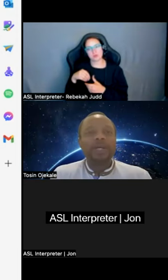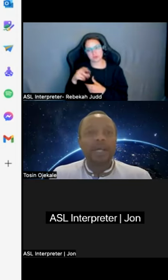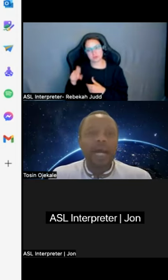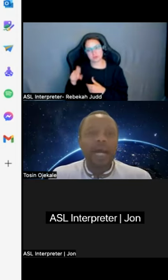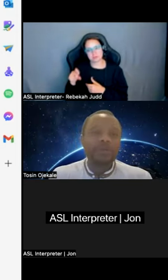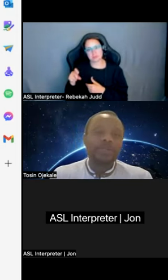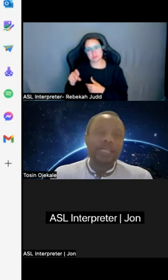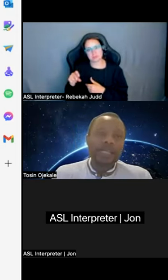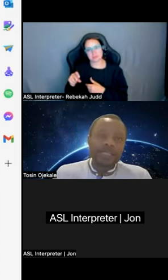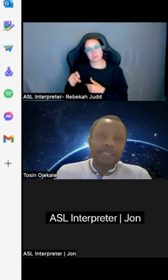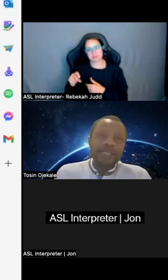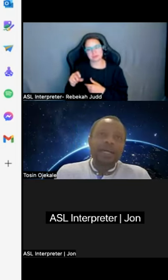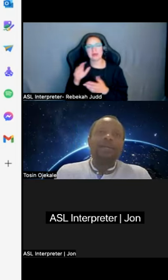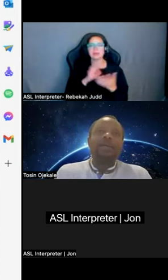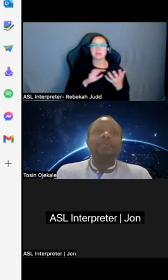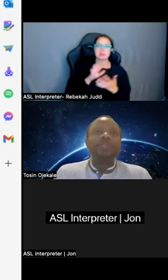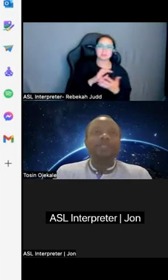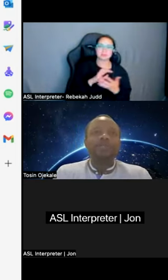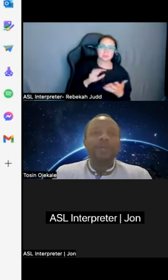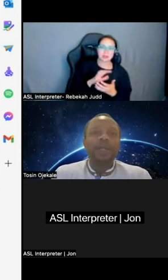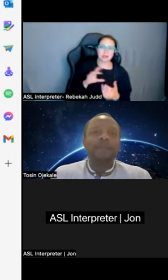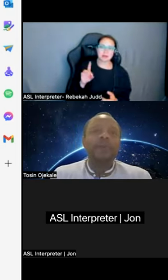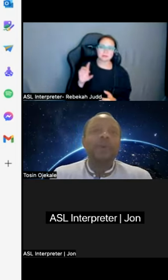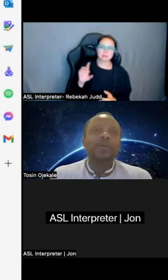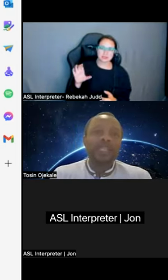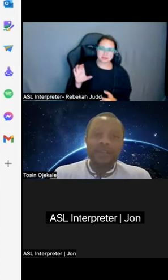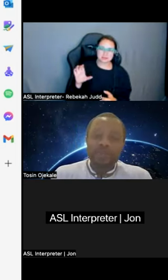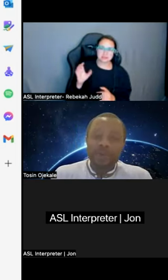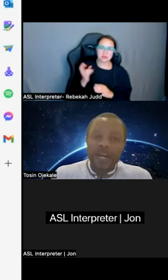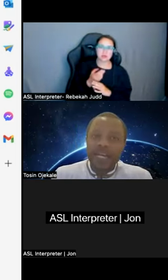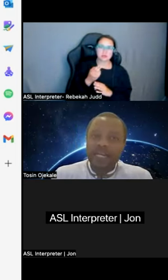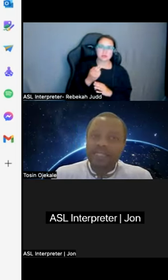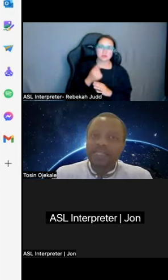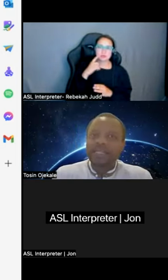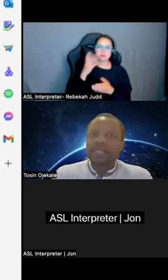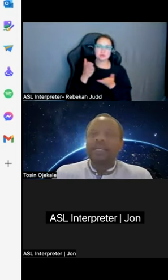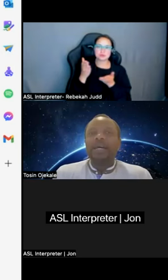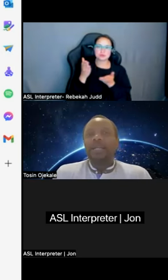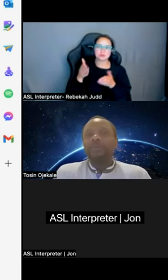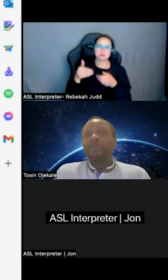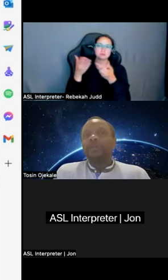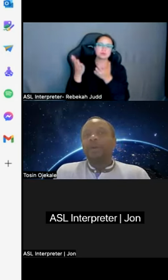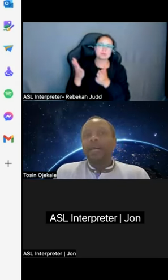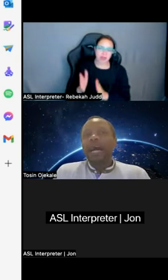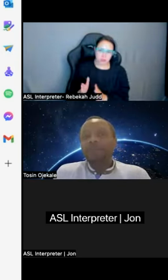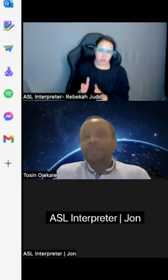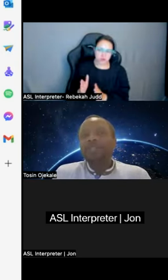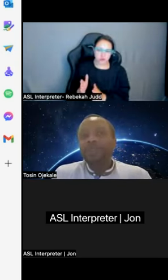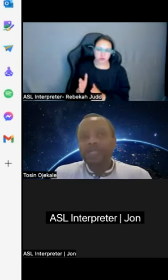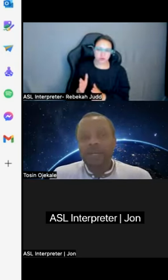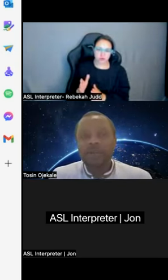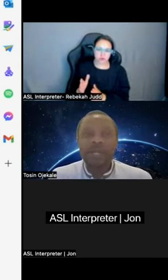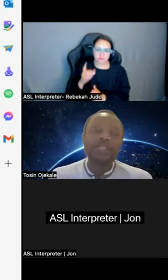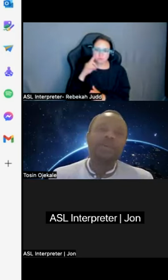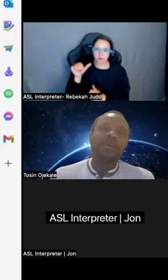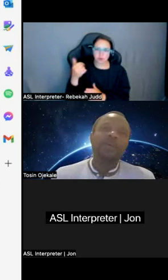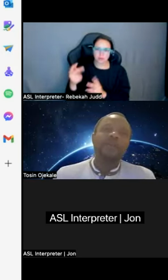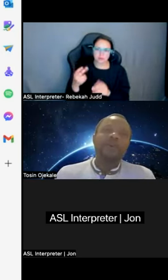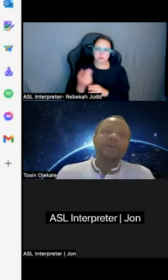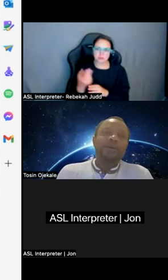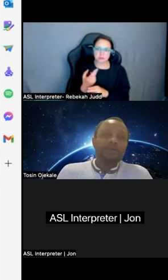about cloud data center, which is usually for service providers. And then we talk about hybrid, which is a